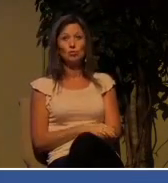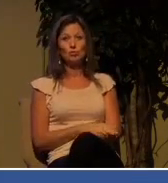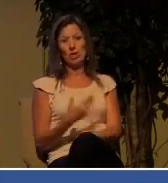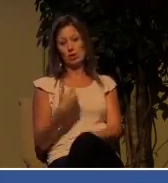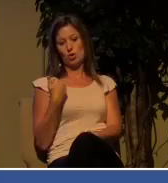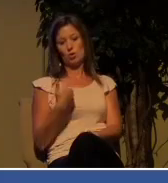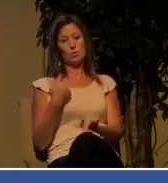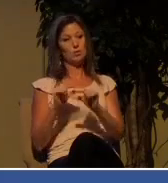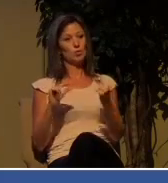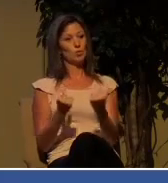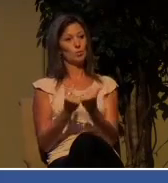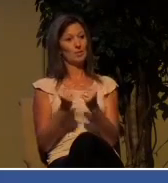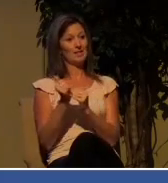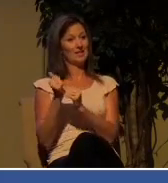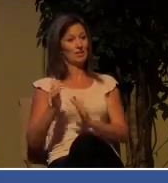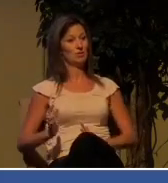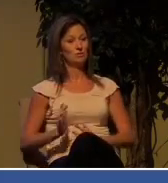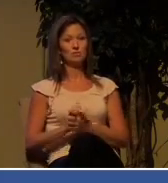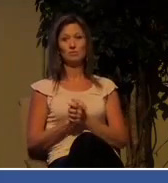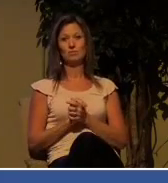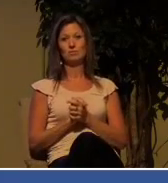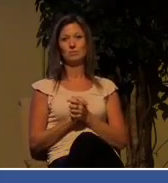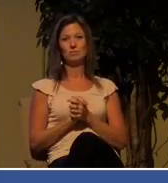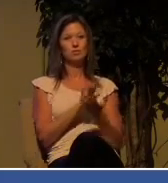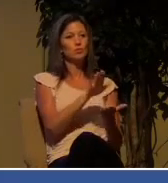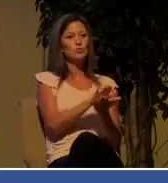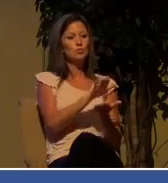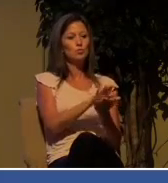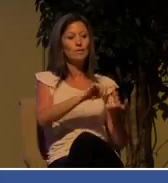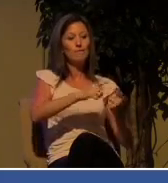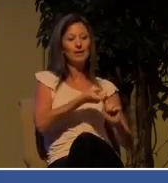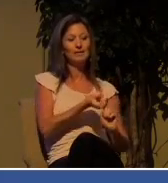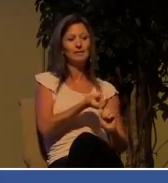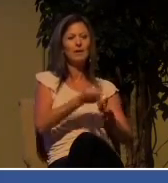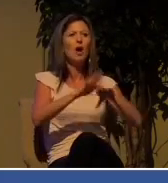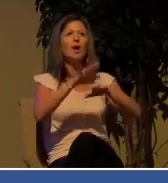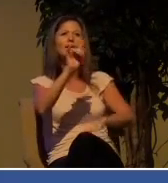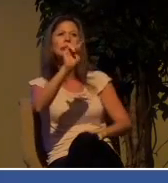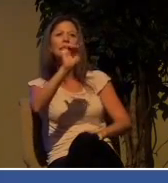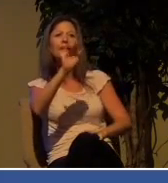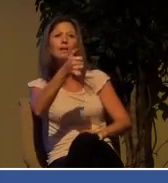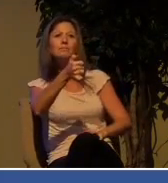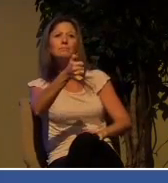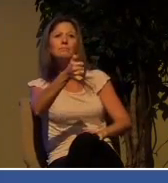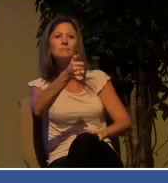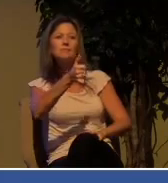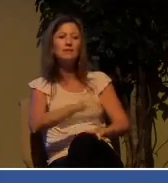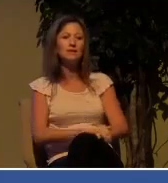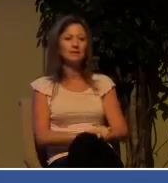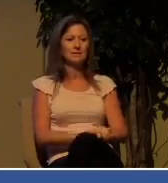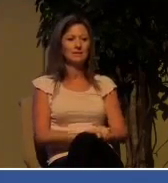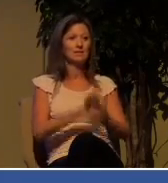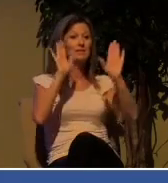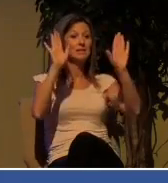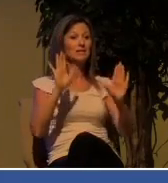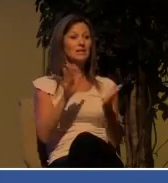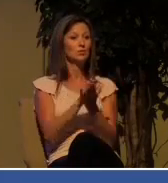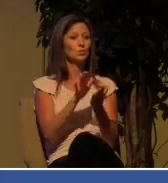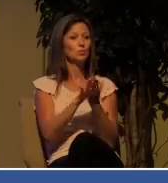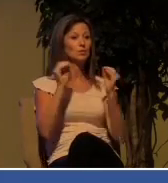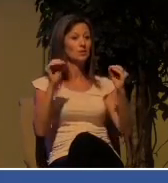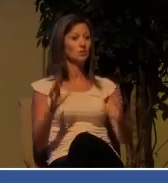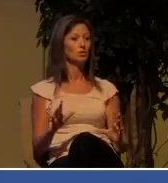leader, schoolmate, television evangelist, Sunday school teacher, God used